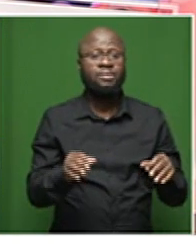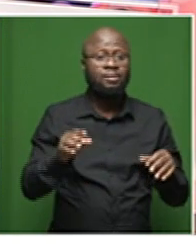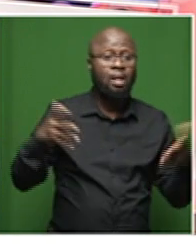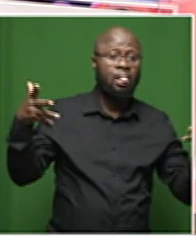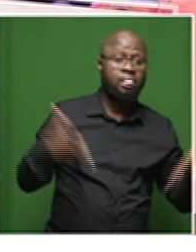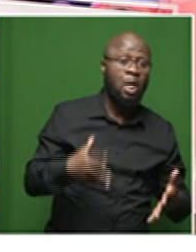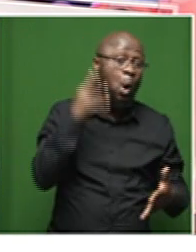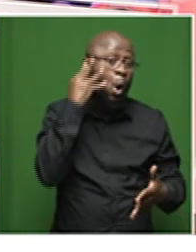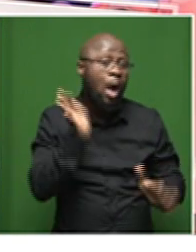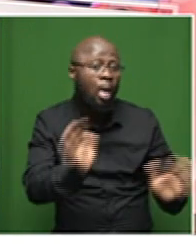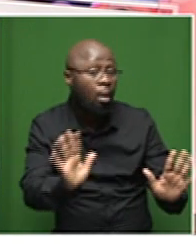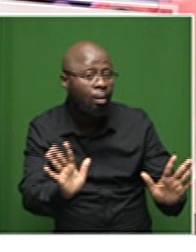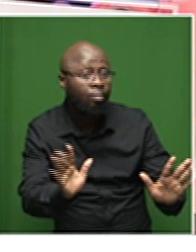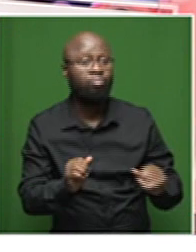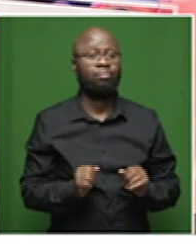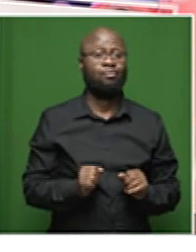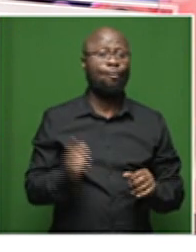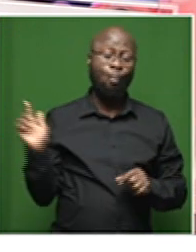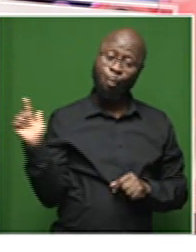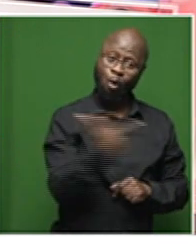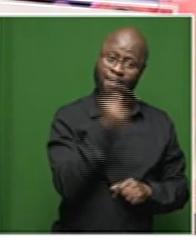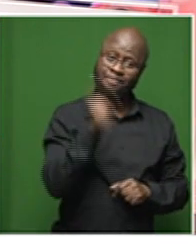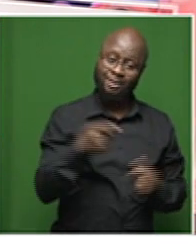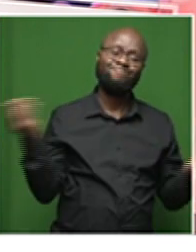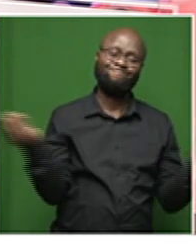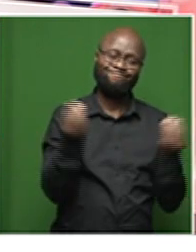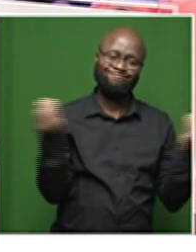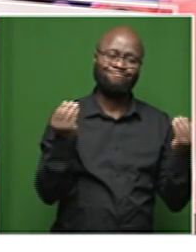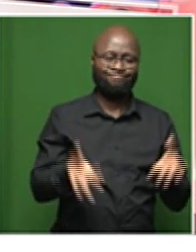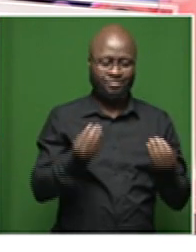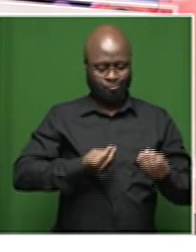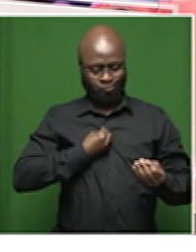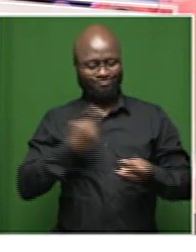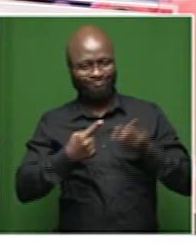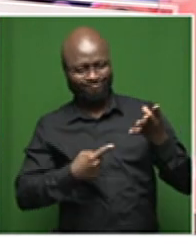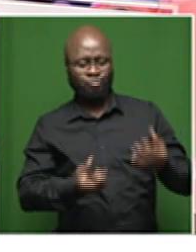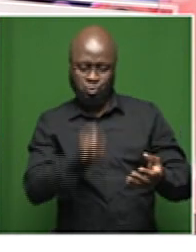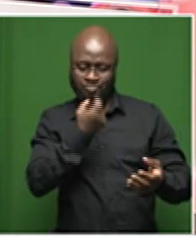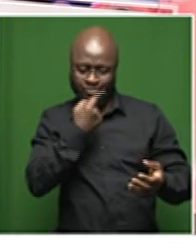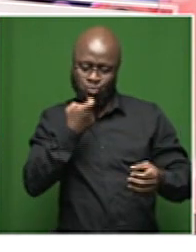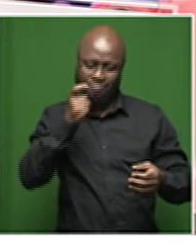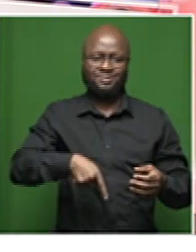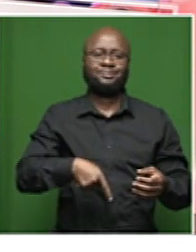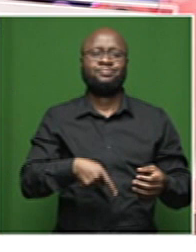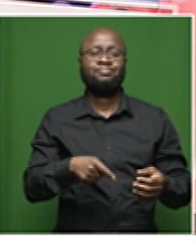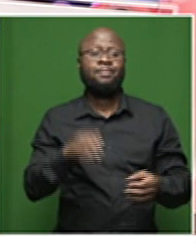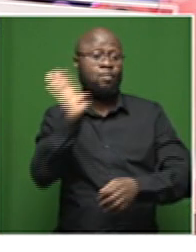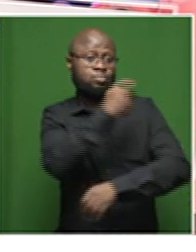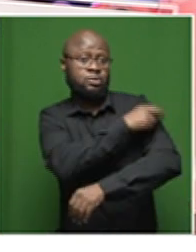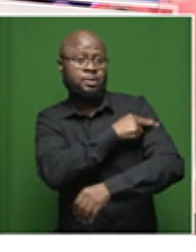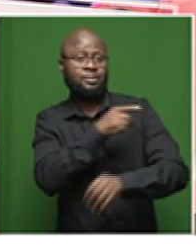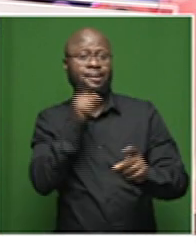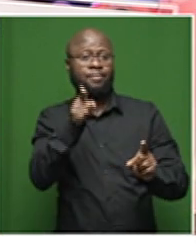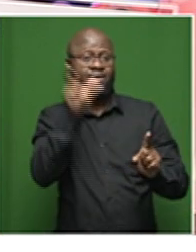a different picture. Let's listen to the stories of young patients at Chris Hani Barrack Gwynedd Soweto living with silent killer that